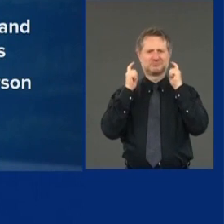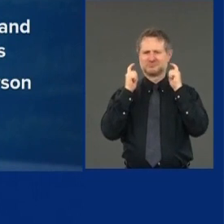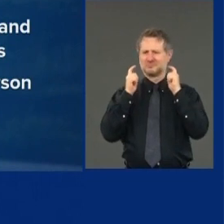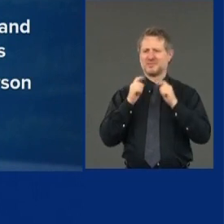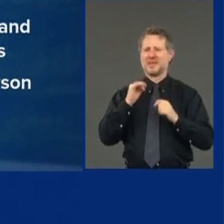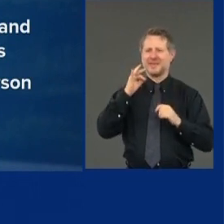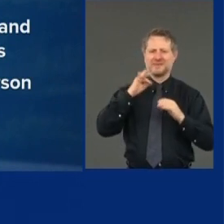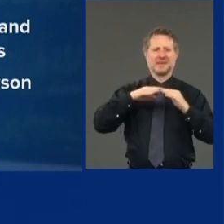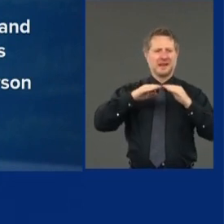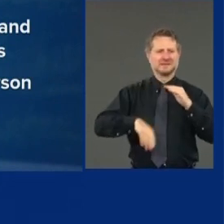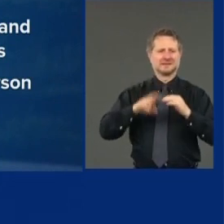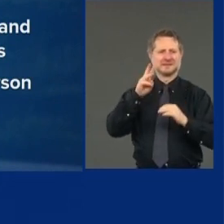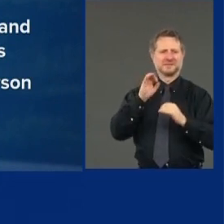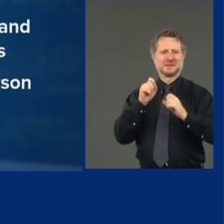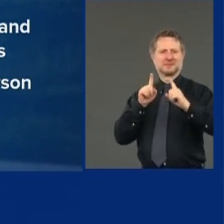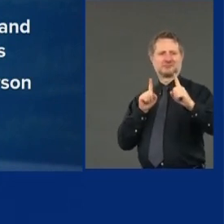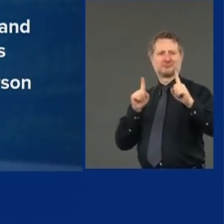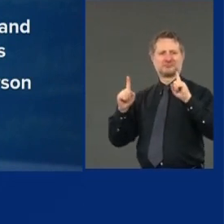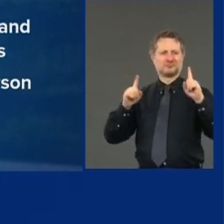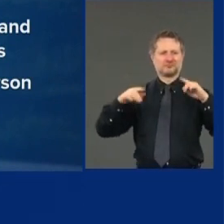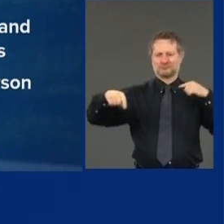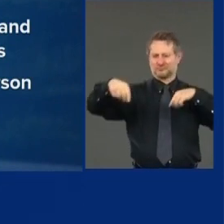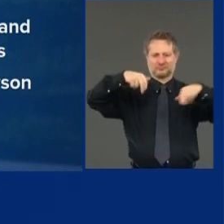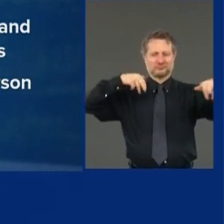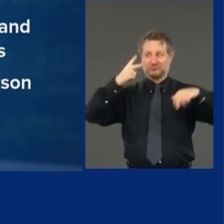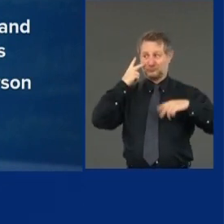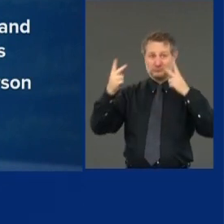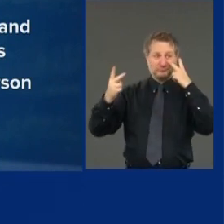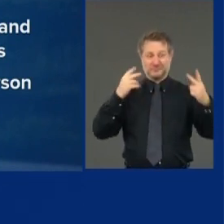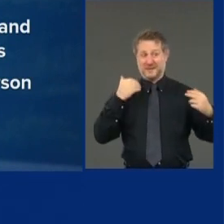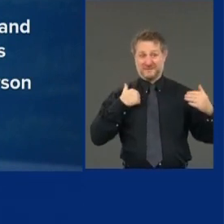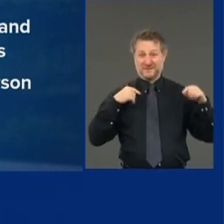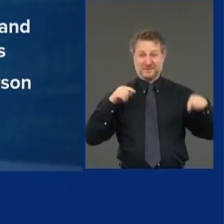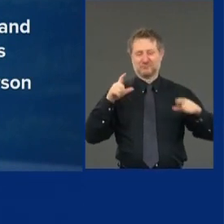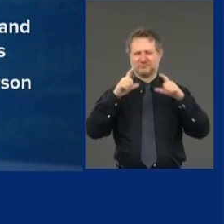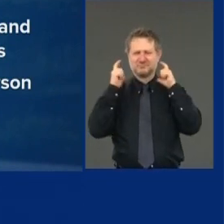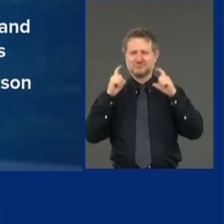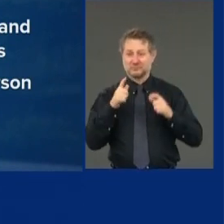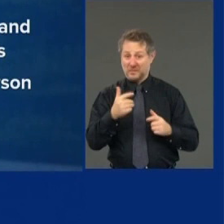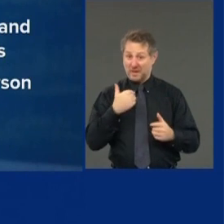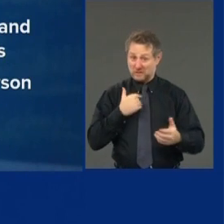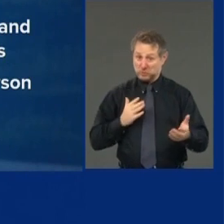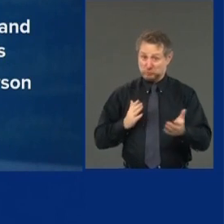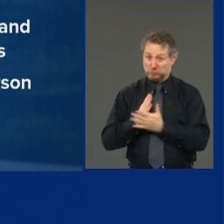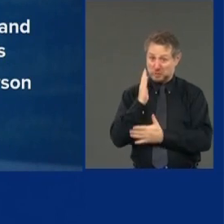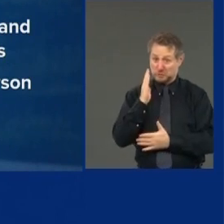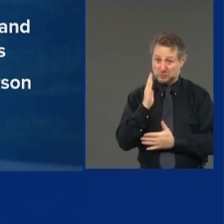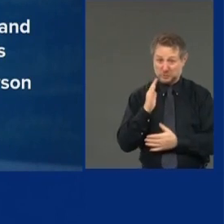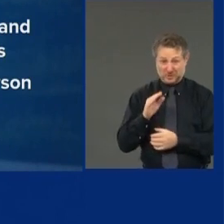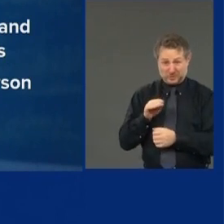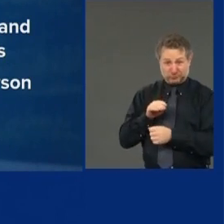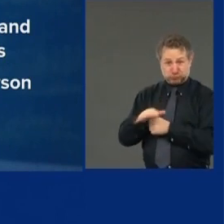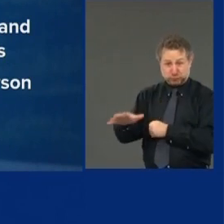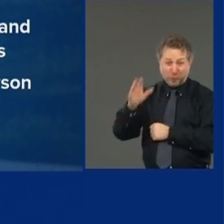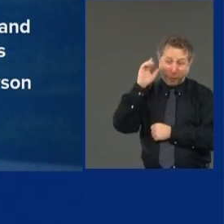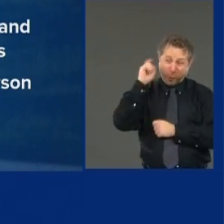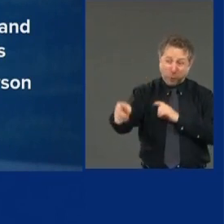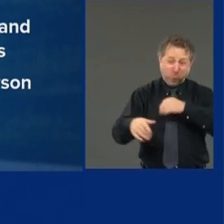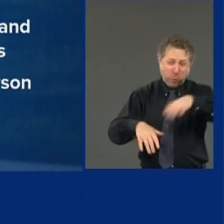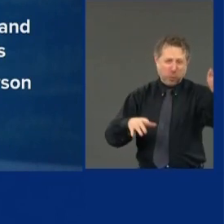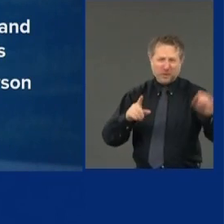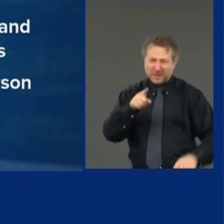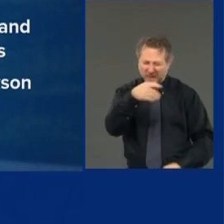of another person in public. You don't have a right to infect another person. You don't. Look